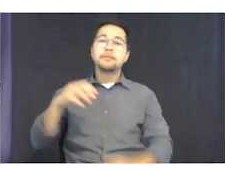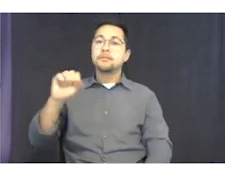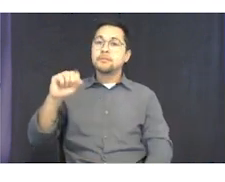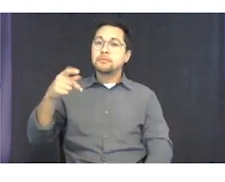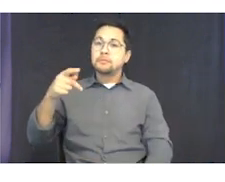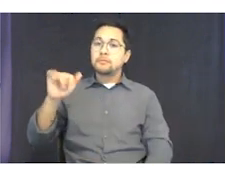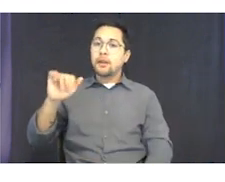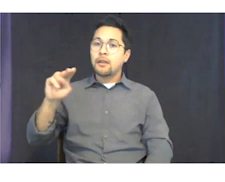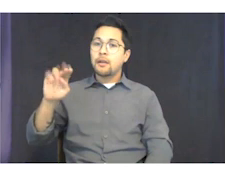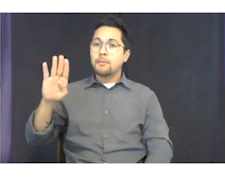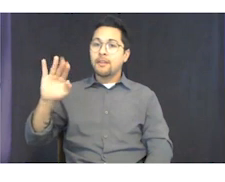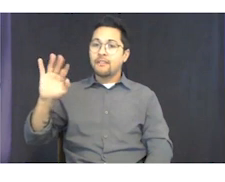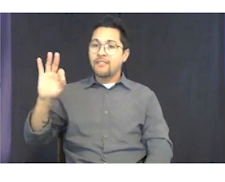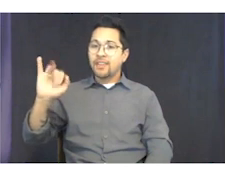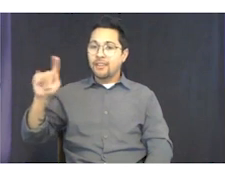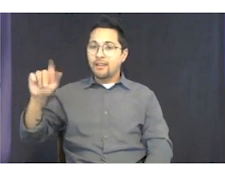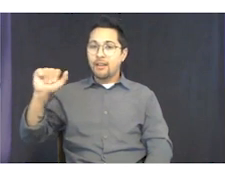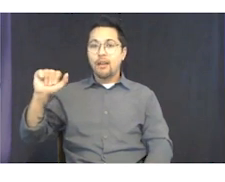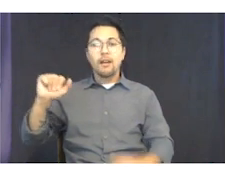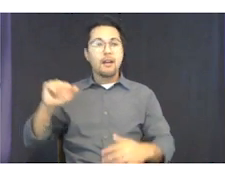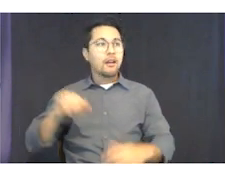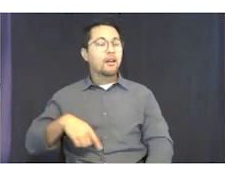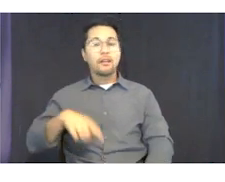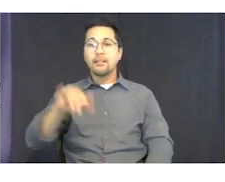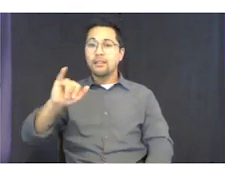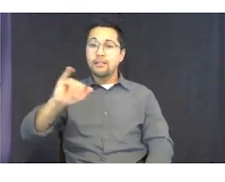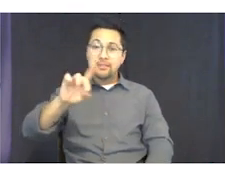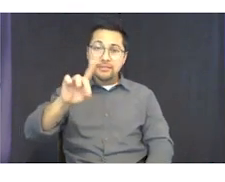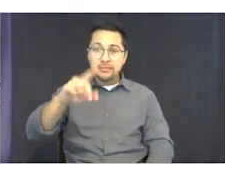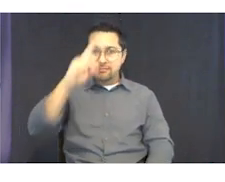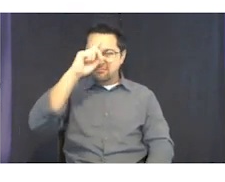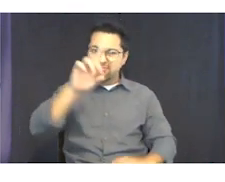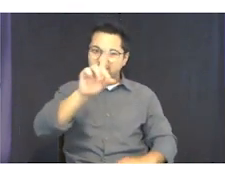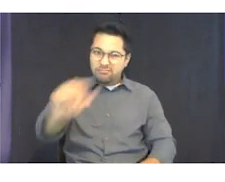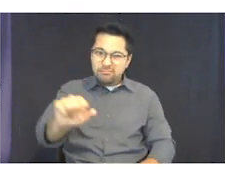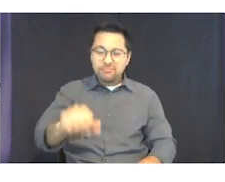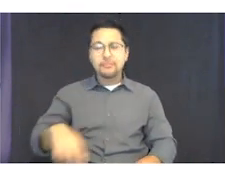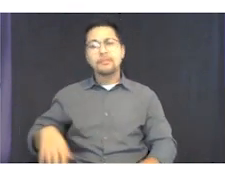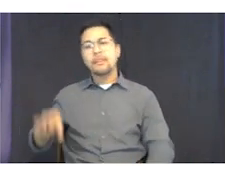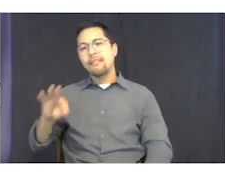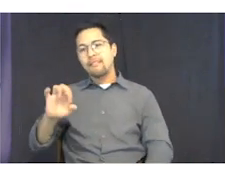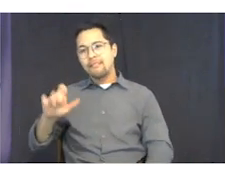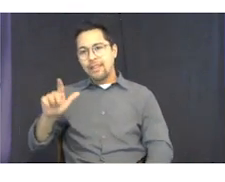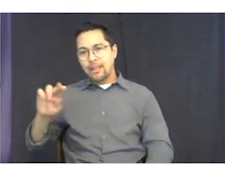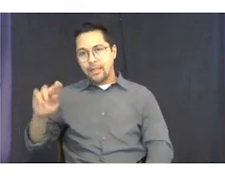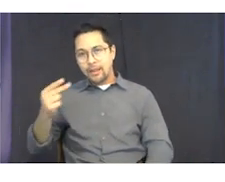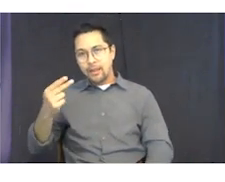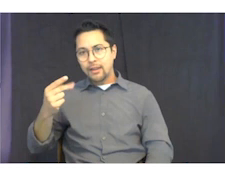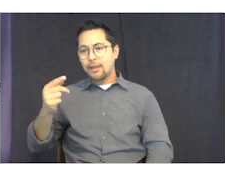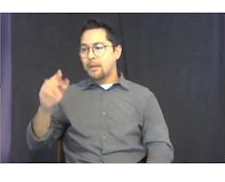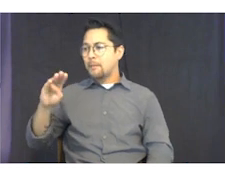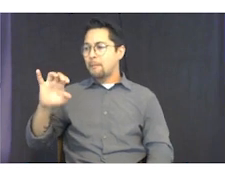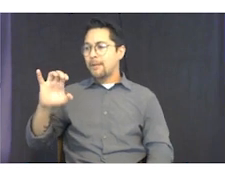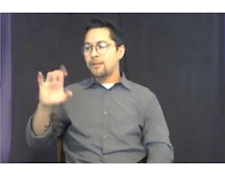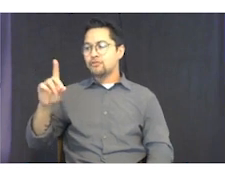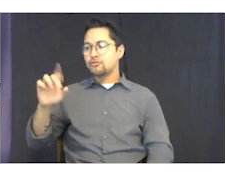spina bifida, intellectual disability, Phelan-McDermott syndrome,